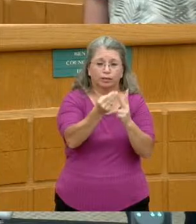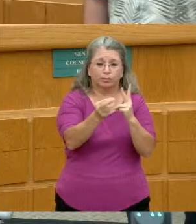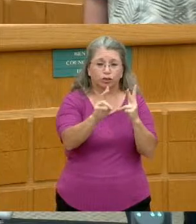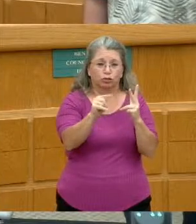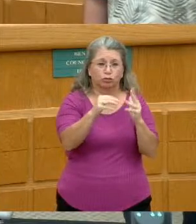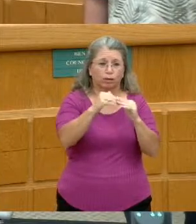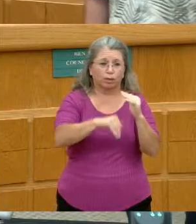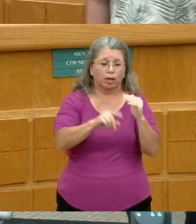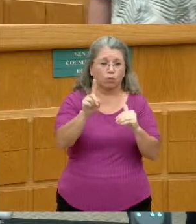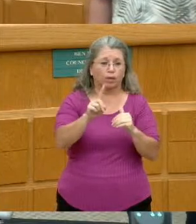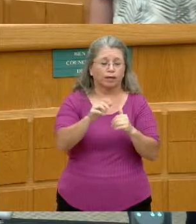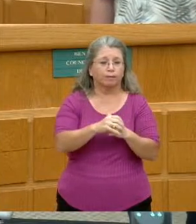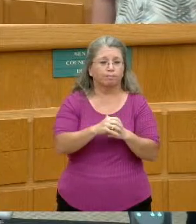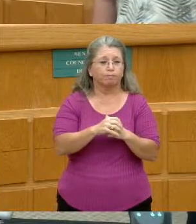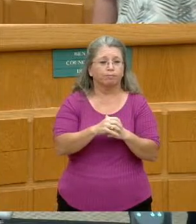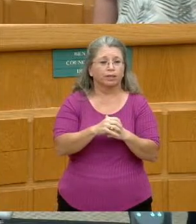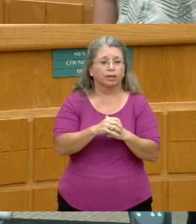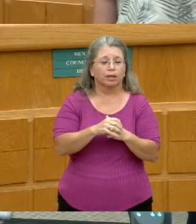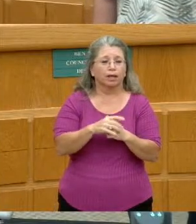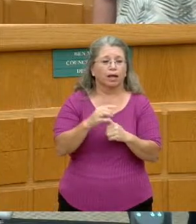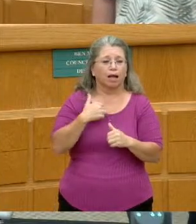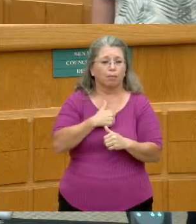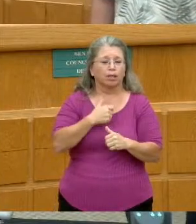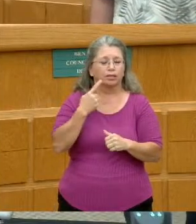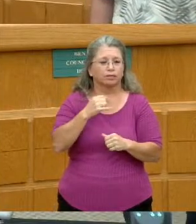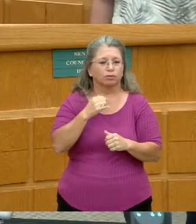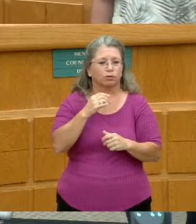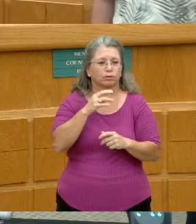And I apologize for the muffling of the mask.